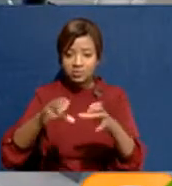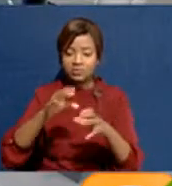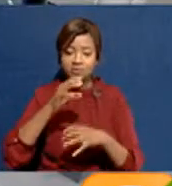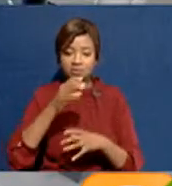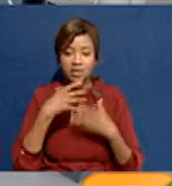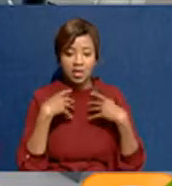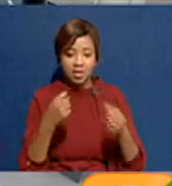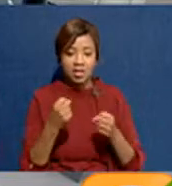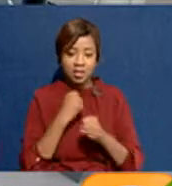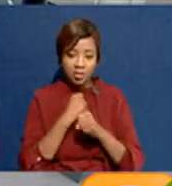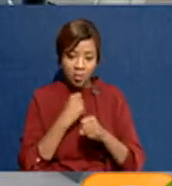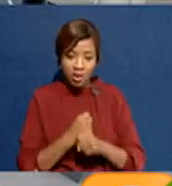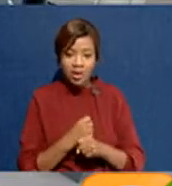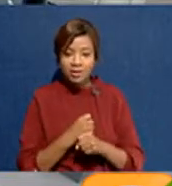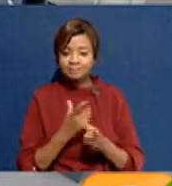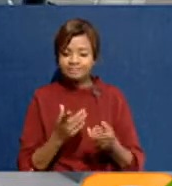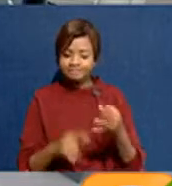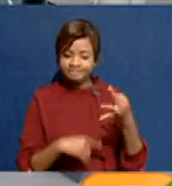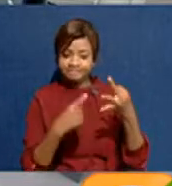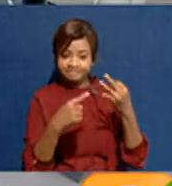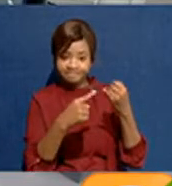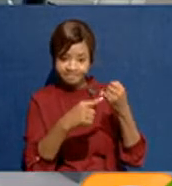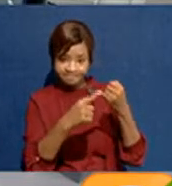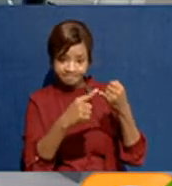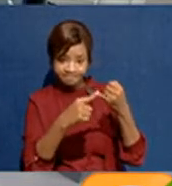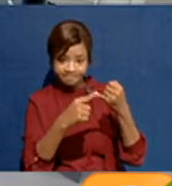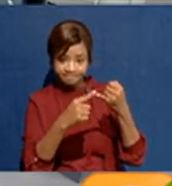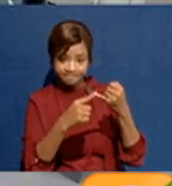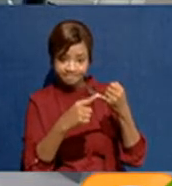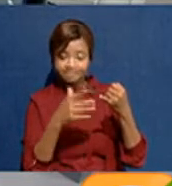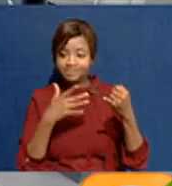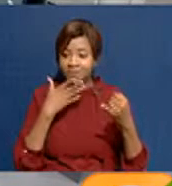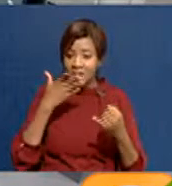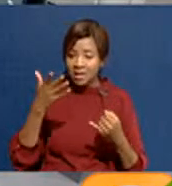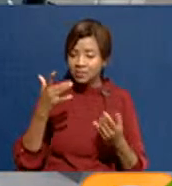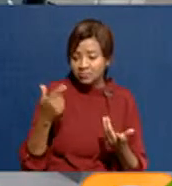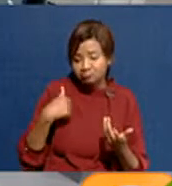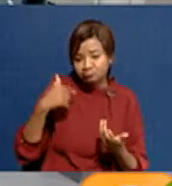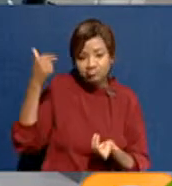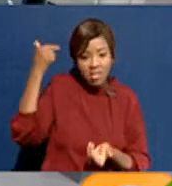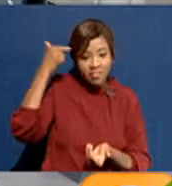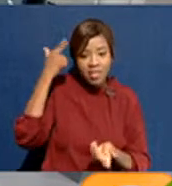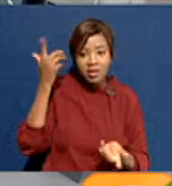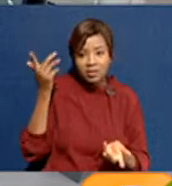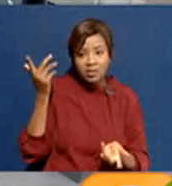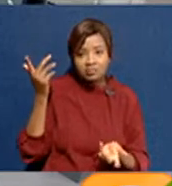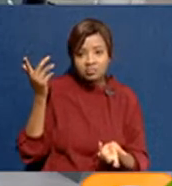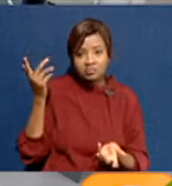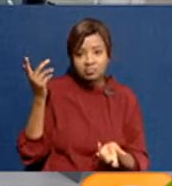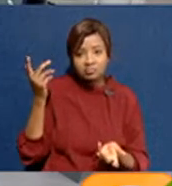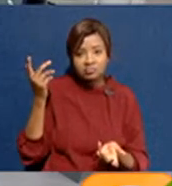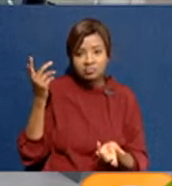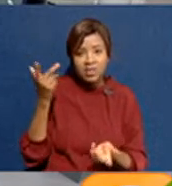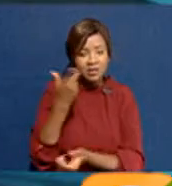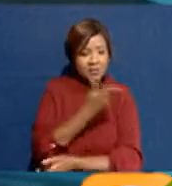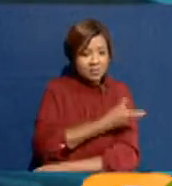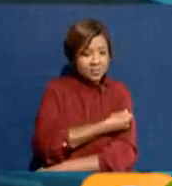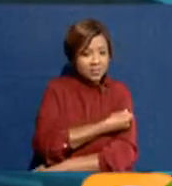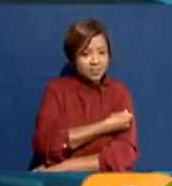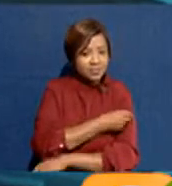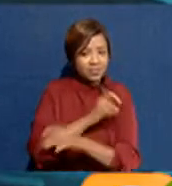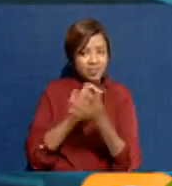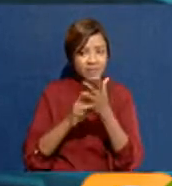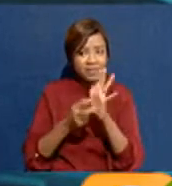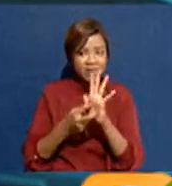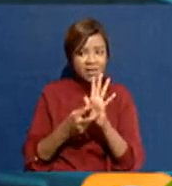move a step back, because as our First Lady was talking, I was just thinking that immunization is not something